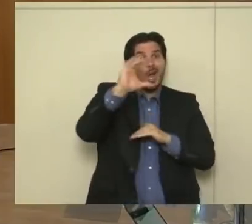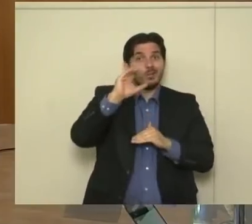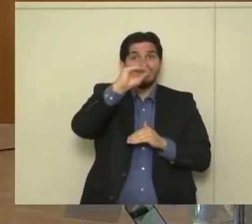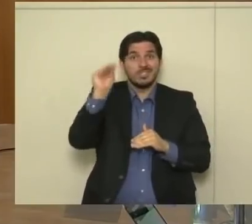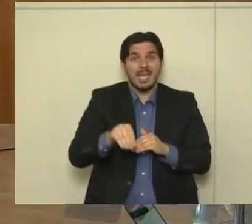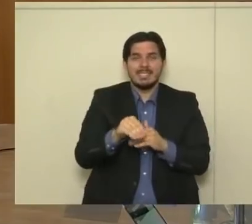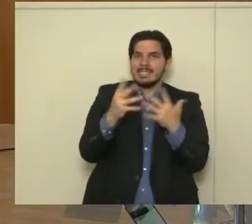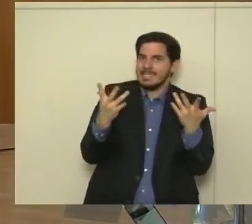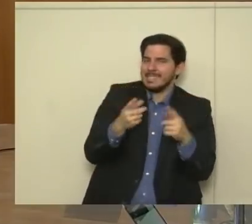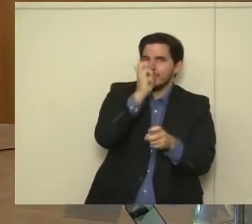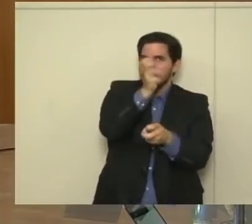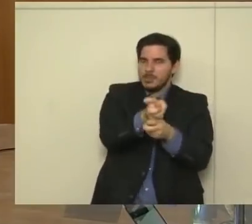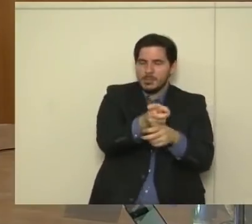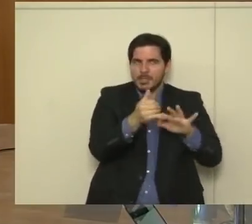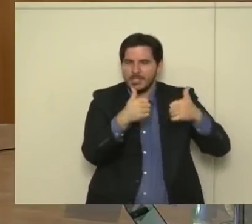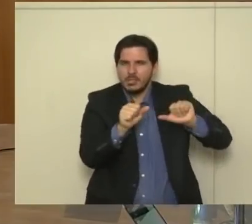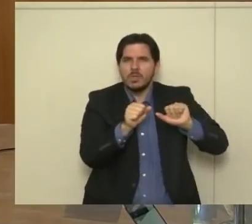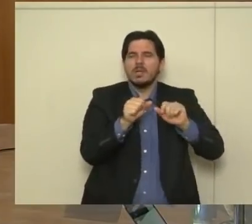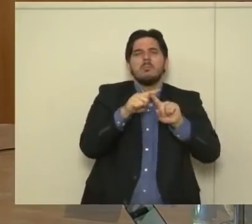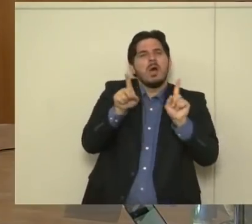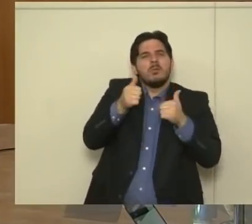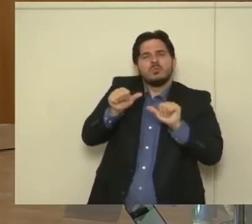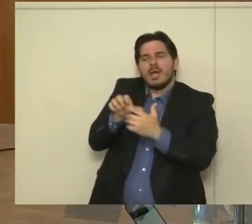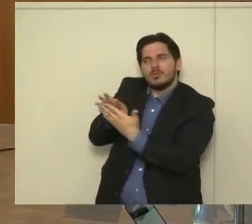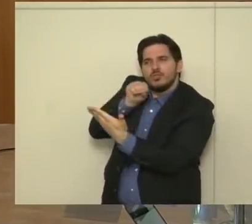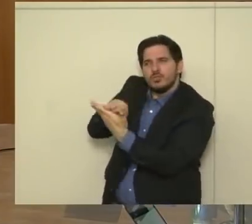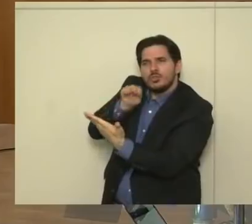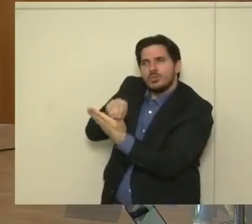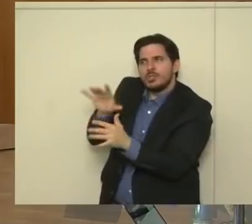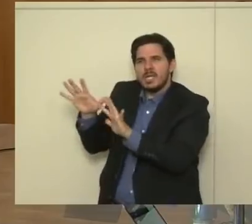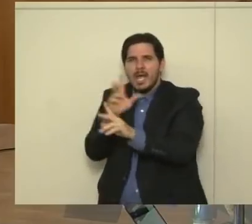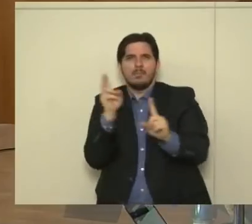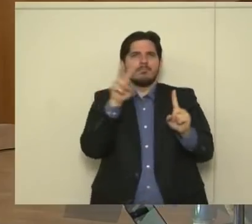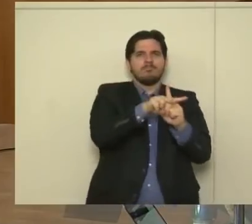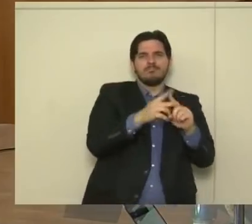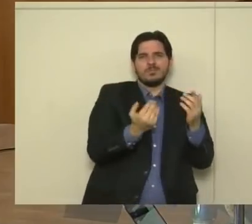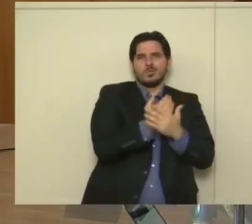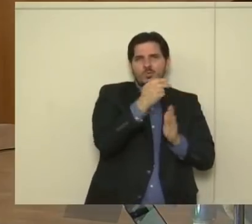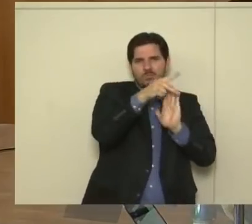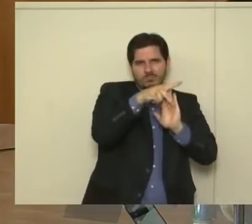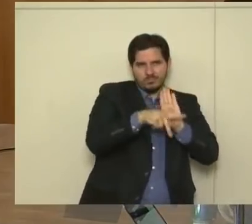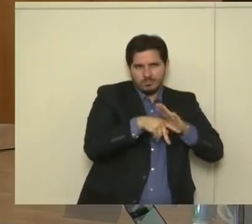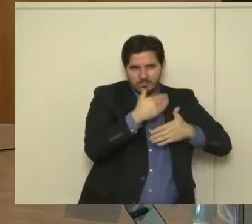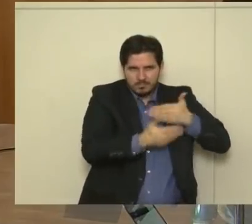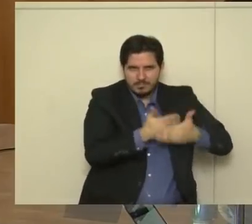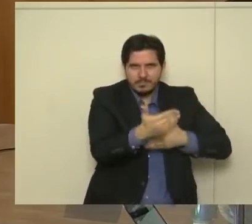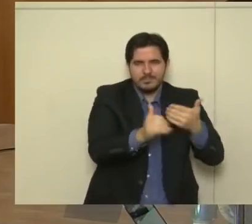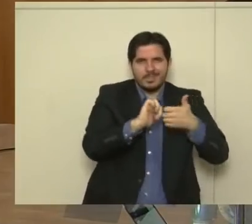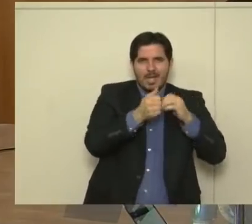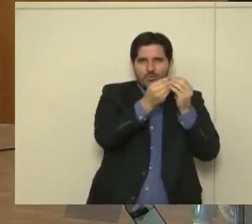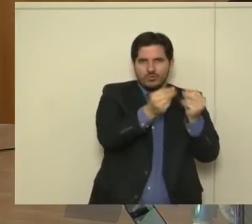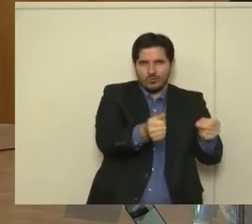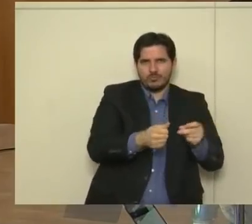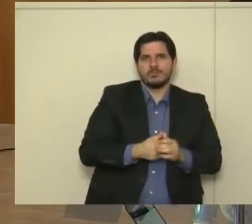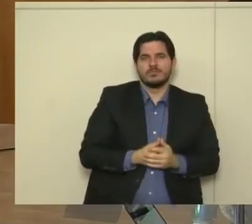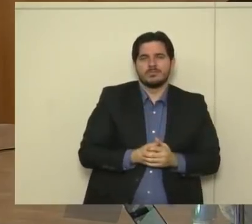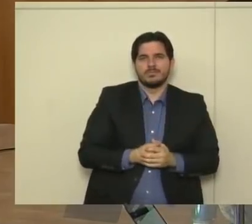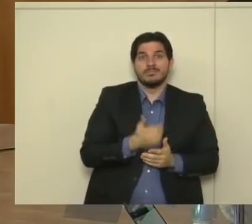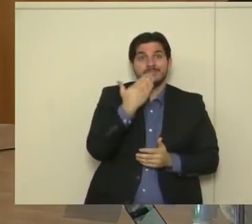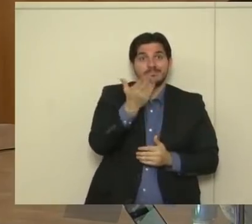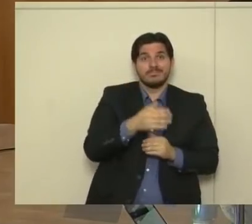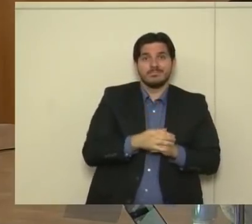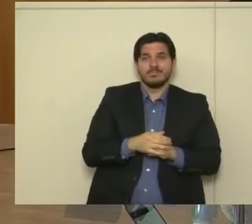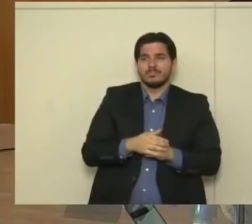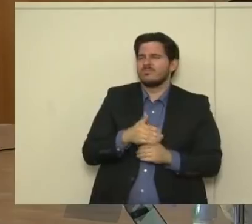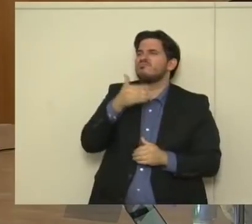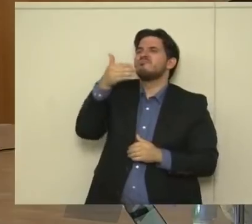Thank you, Governor and Secretary. Next, we'll go to Matthew Reichbach with New Mexico Political Report. Matt, you are unmuted. Go right ahead.